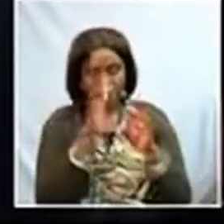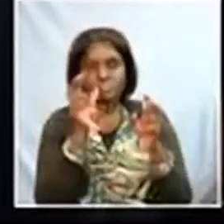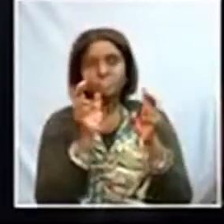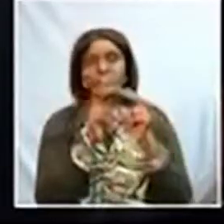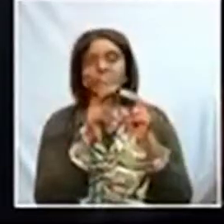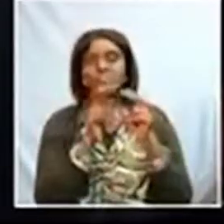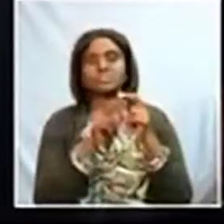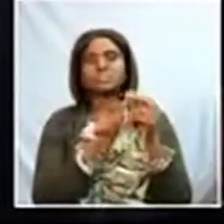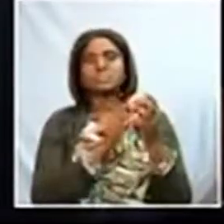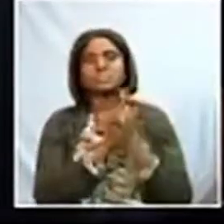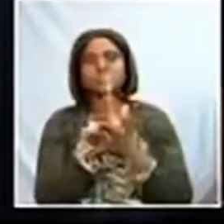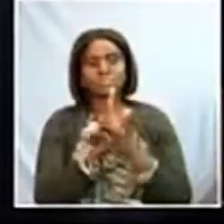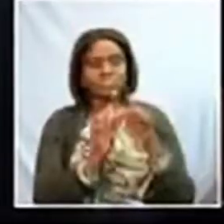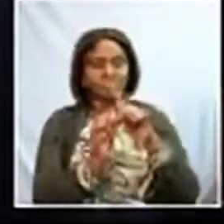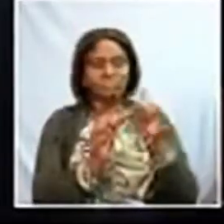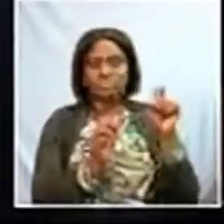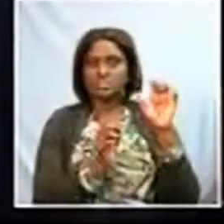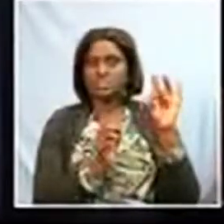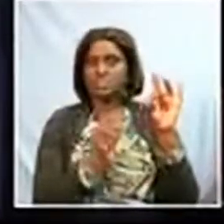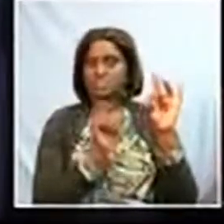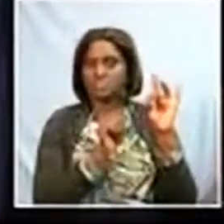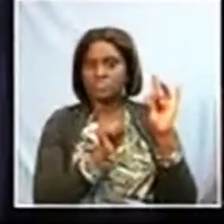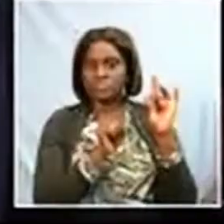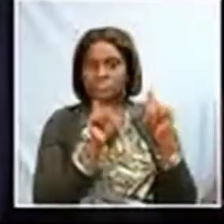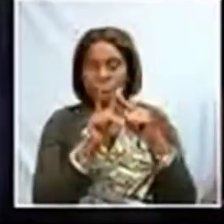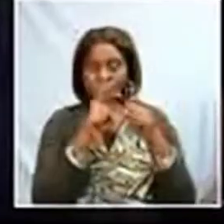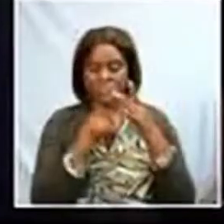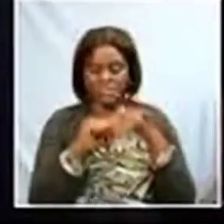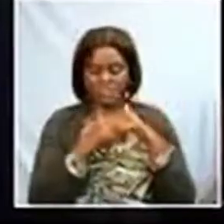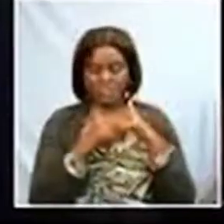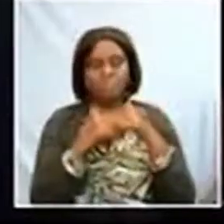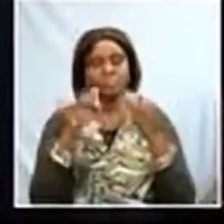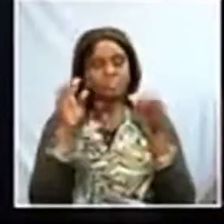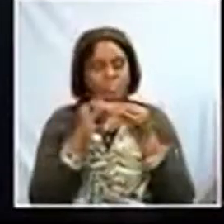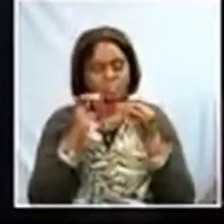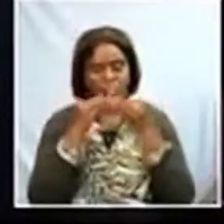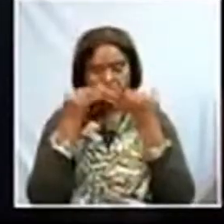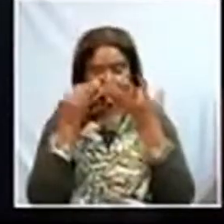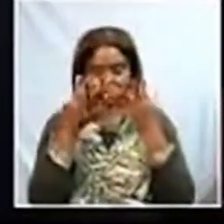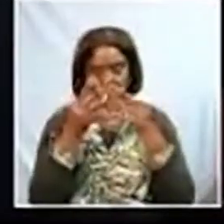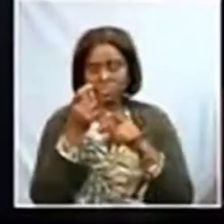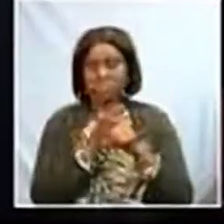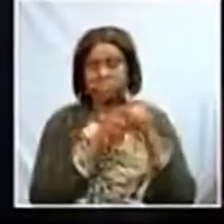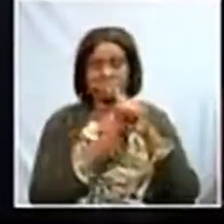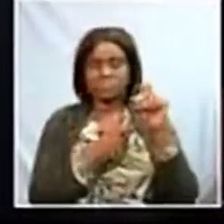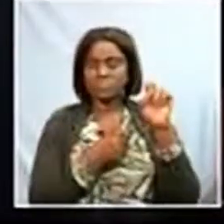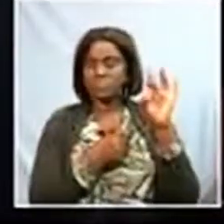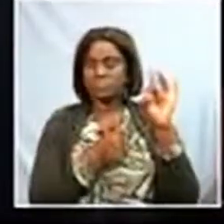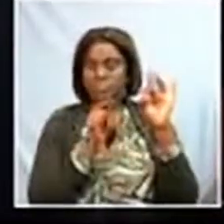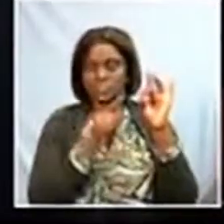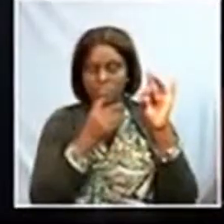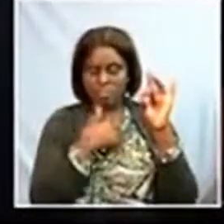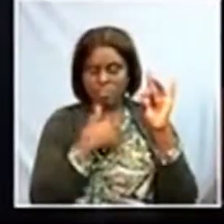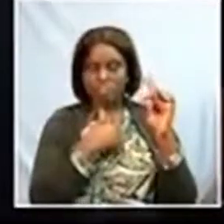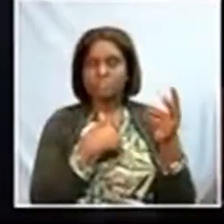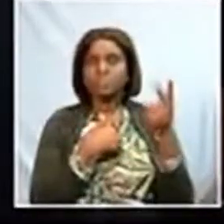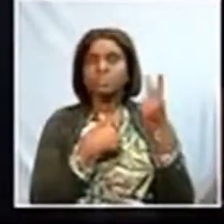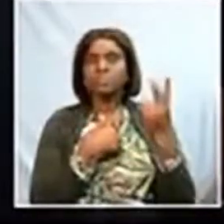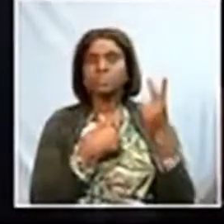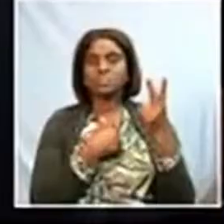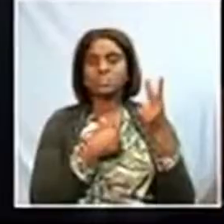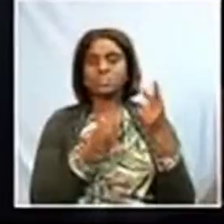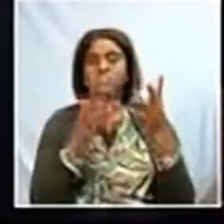right? The 108. But we are further told that from the 108, there are 2